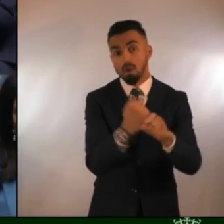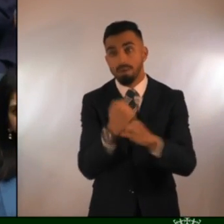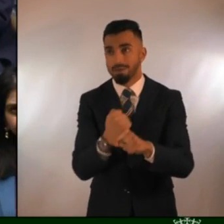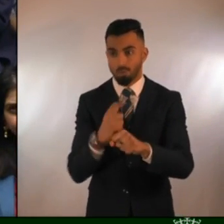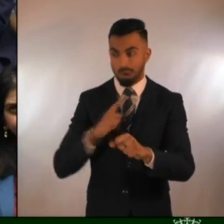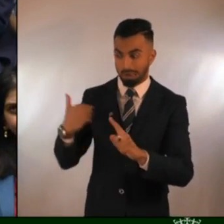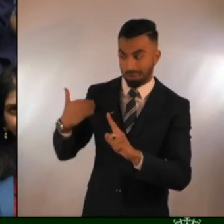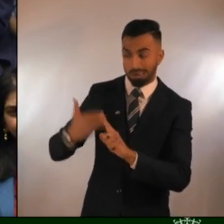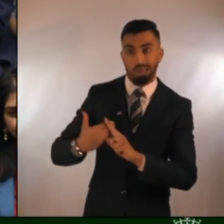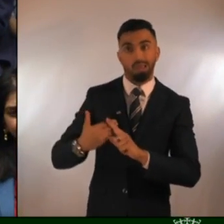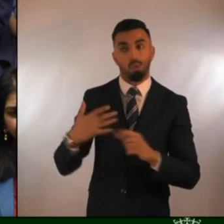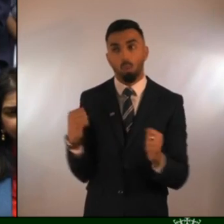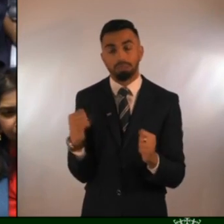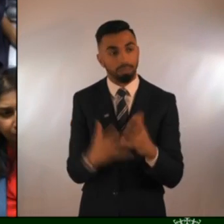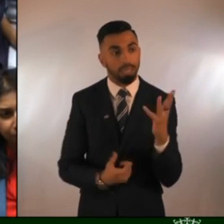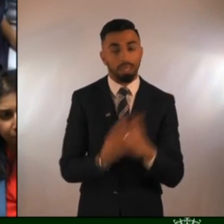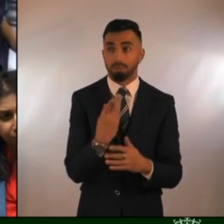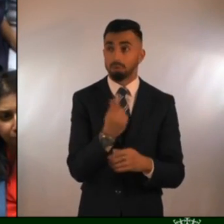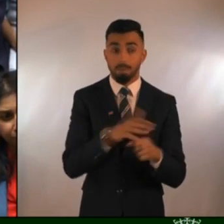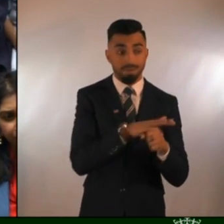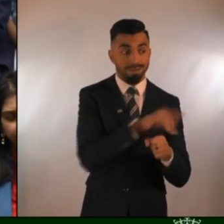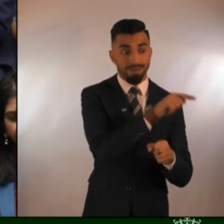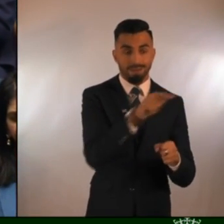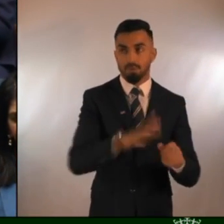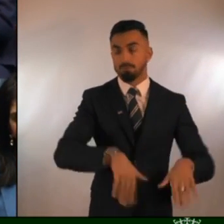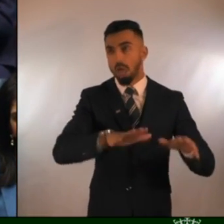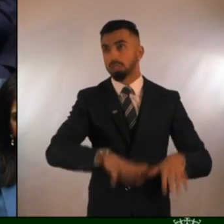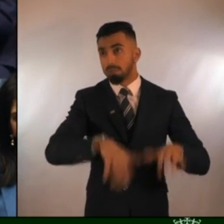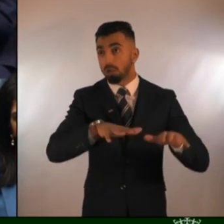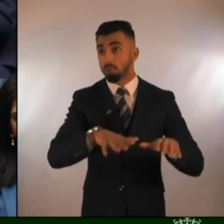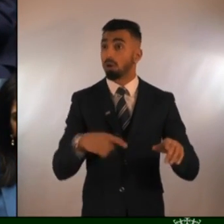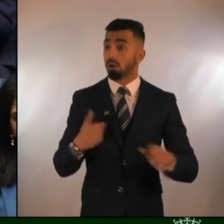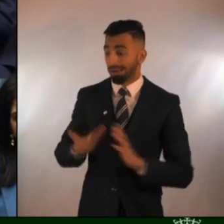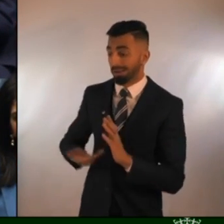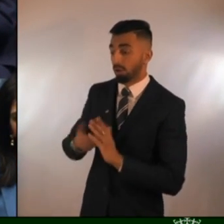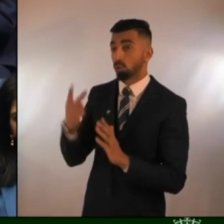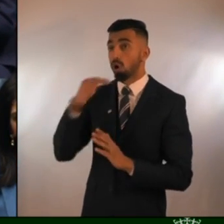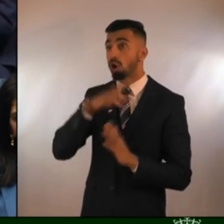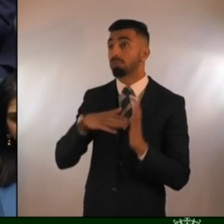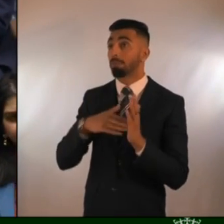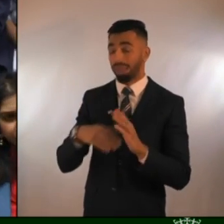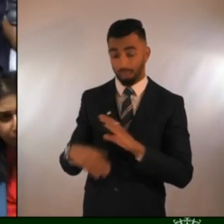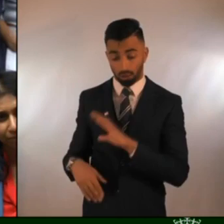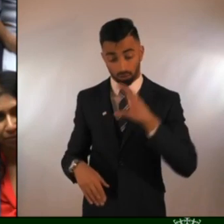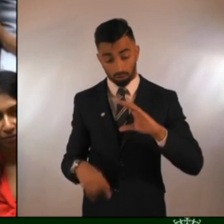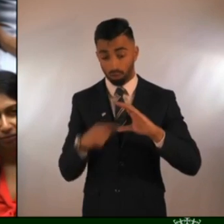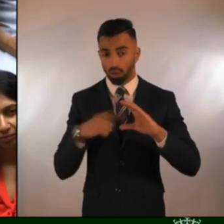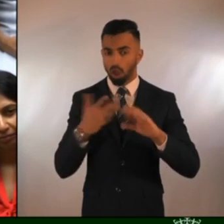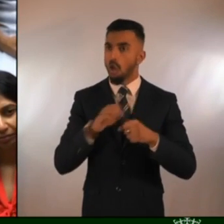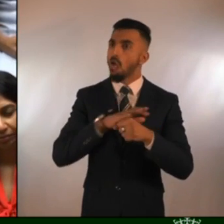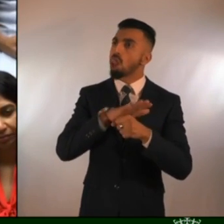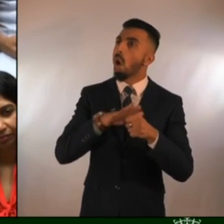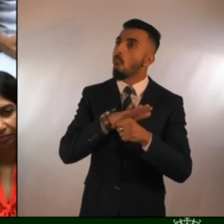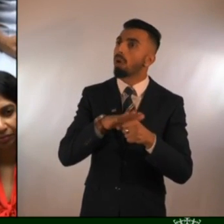repeatedly flooded, I am also providing £200 million of funding directly to local communities to build their